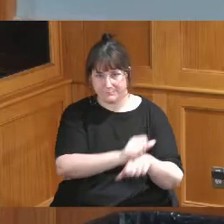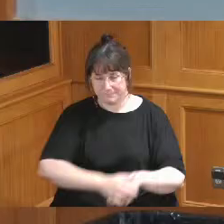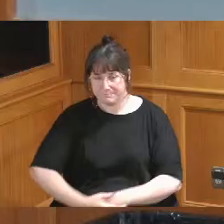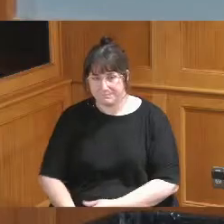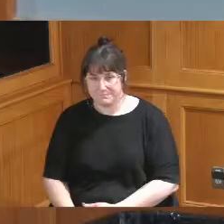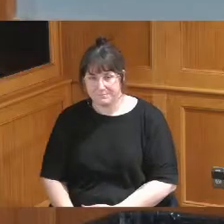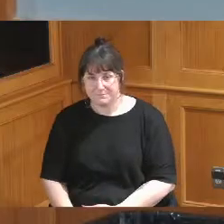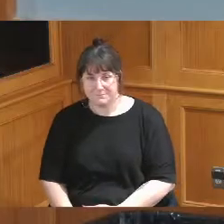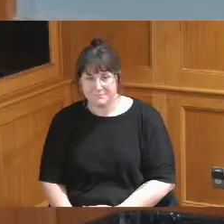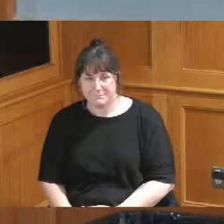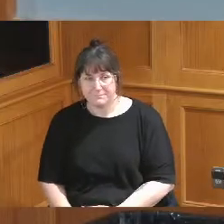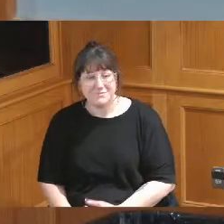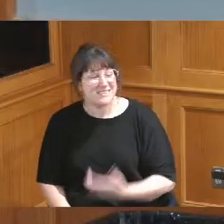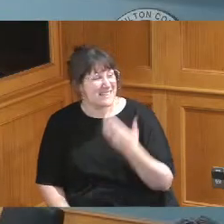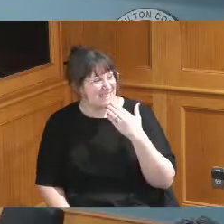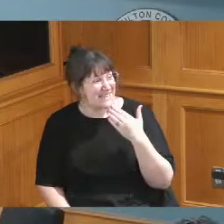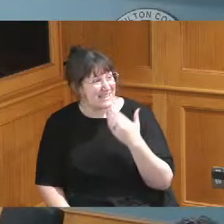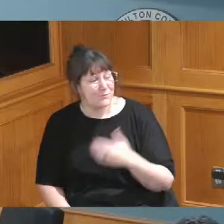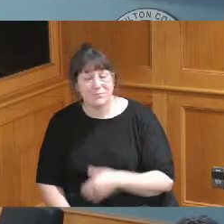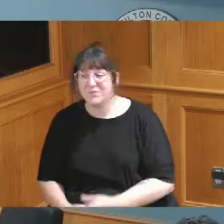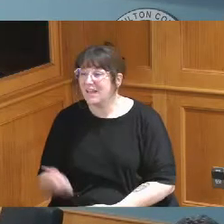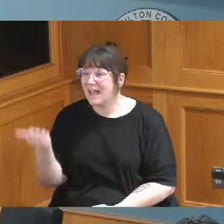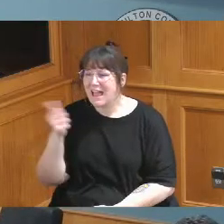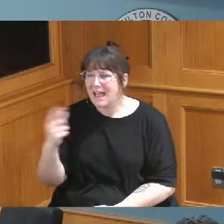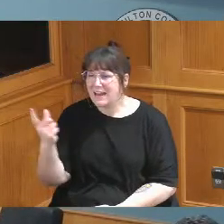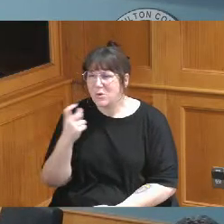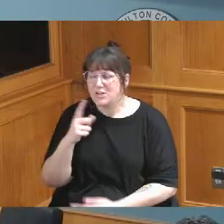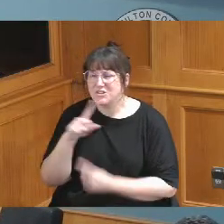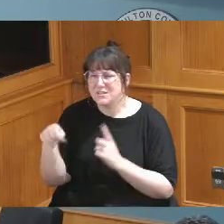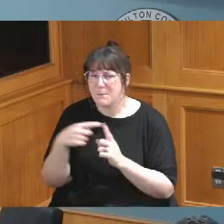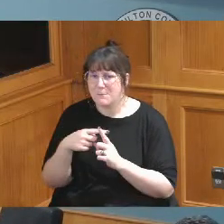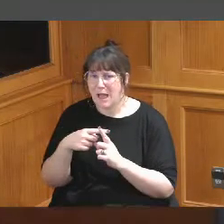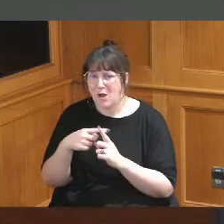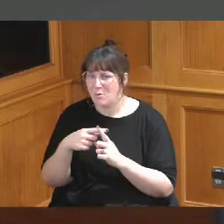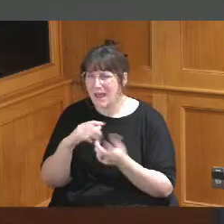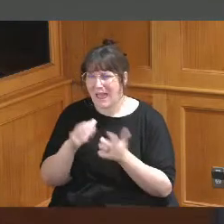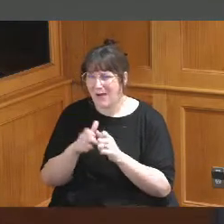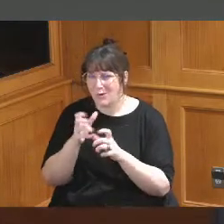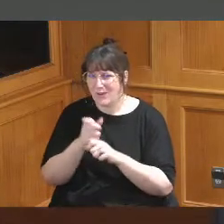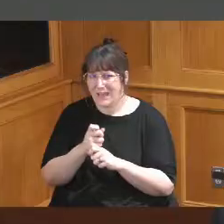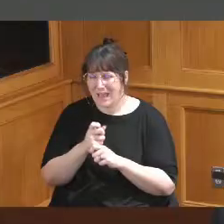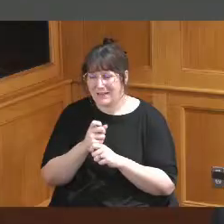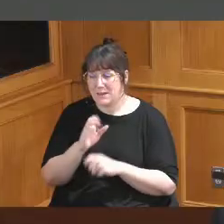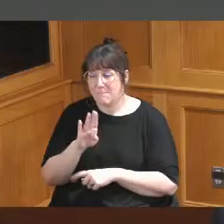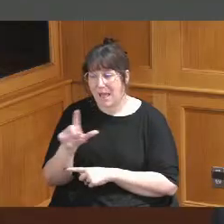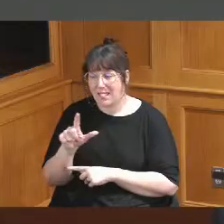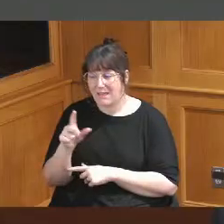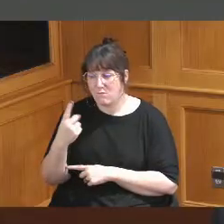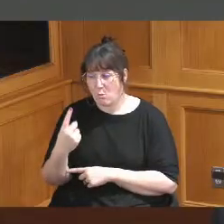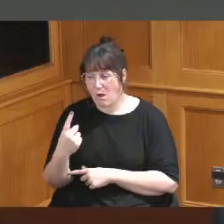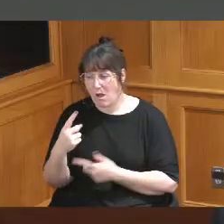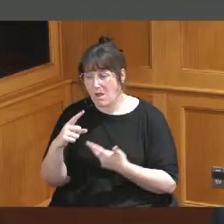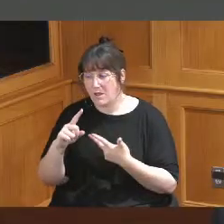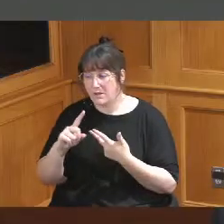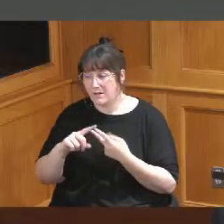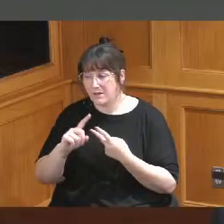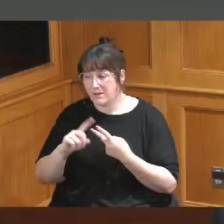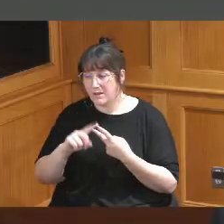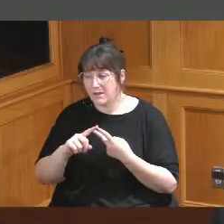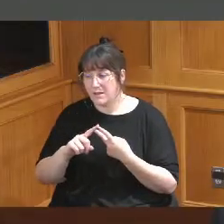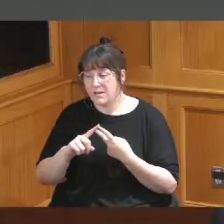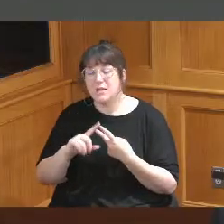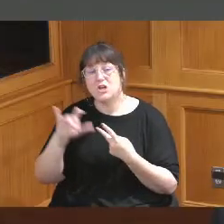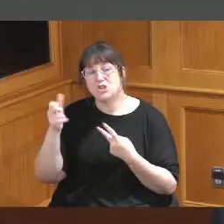Thank you, Jeff. And then if there's questions about the appropriation itself, which is by-leave 1, John Brugan is here if there are any questions on